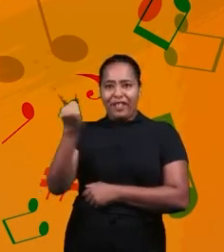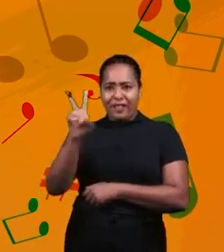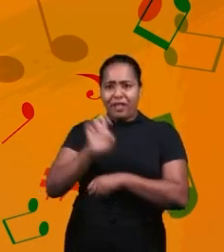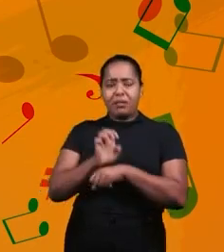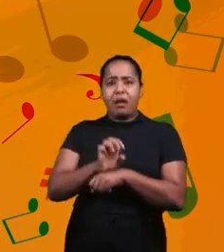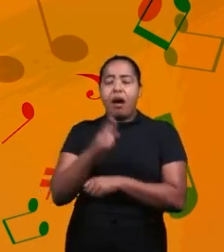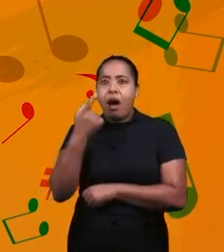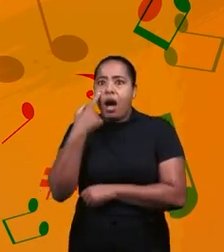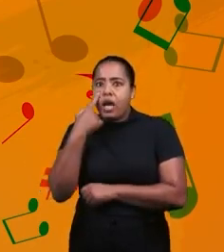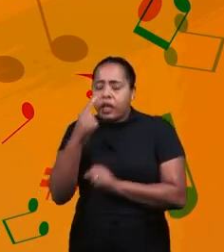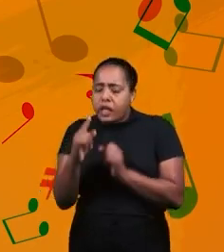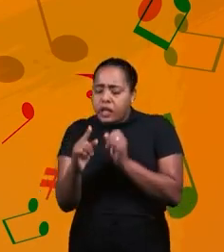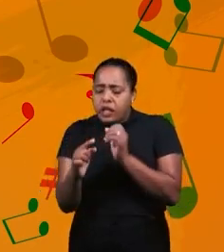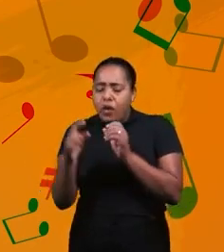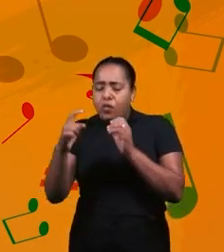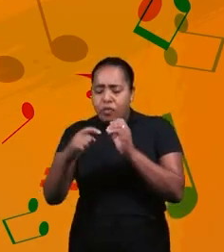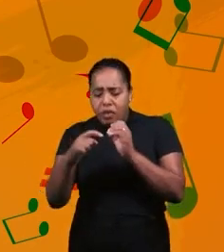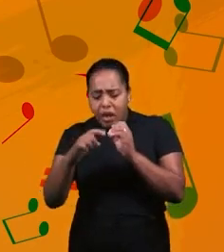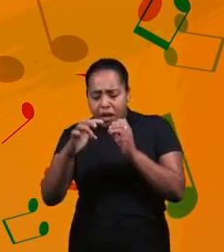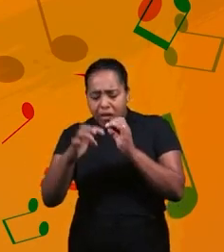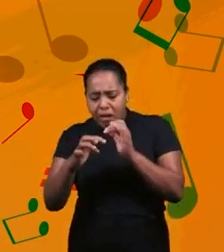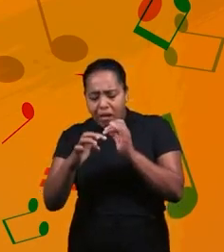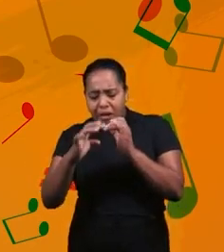in the right spot.